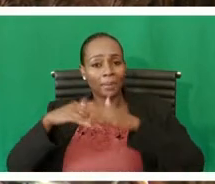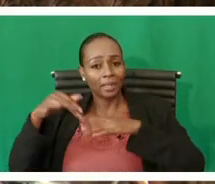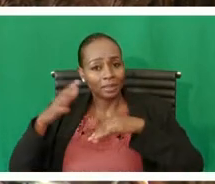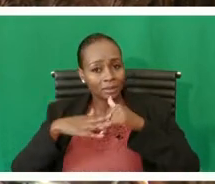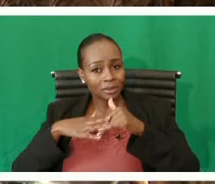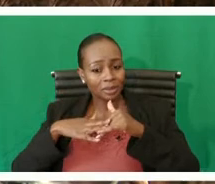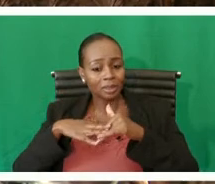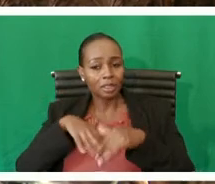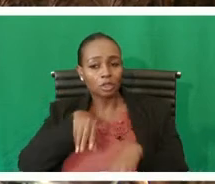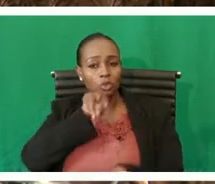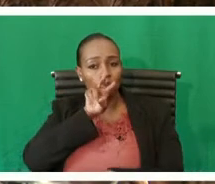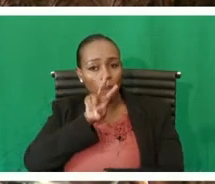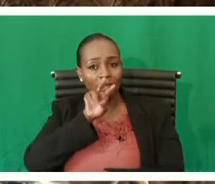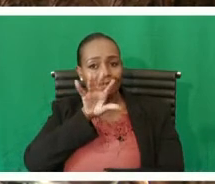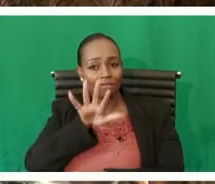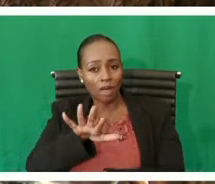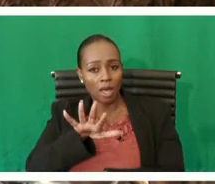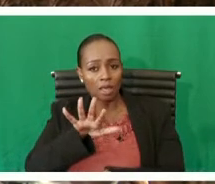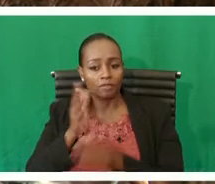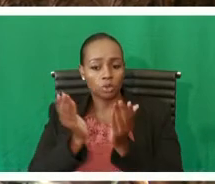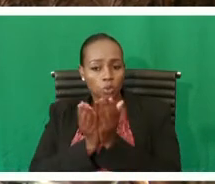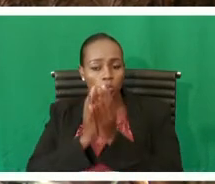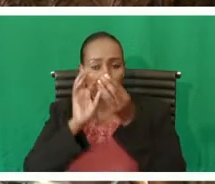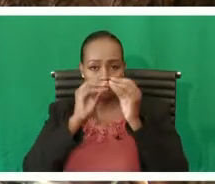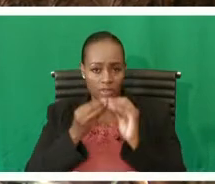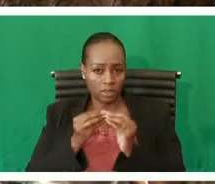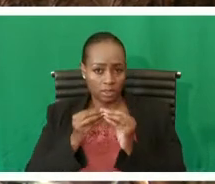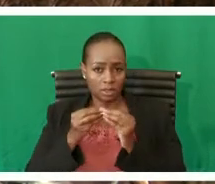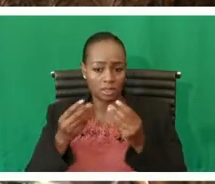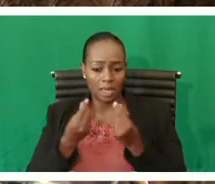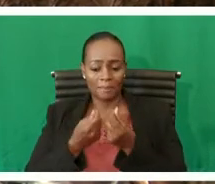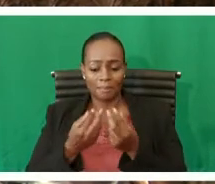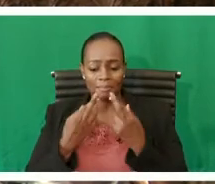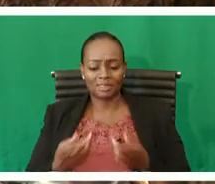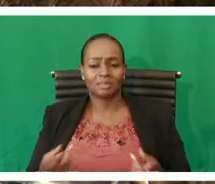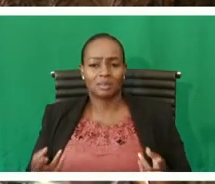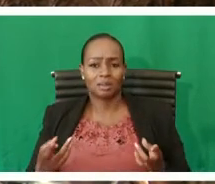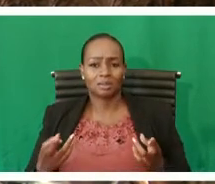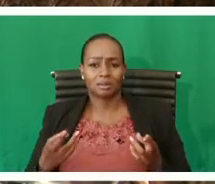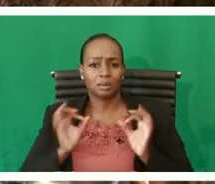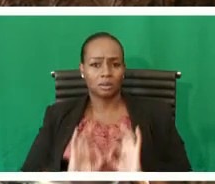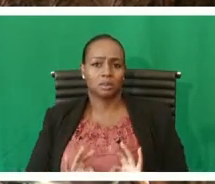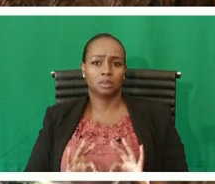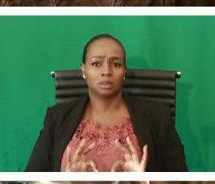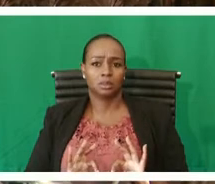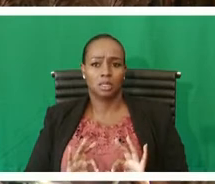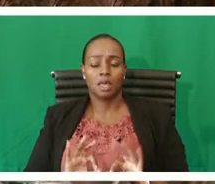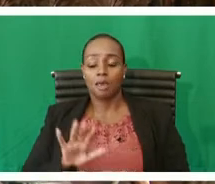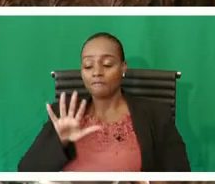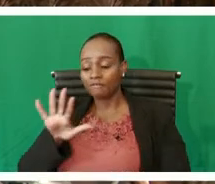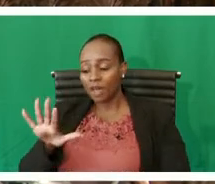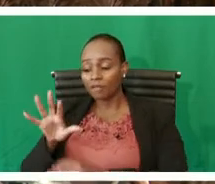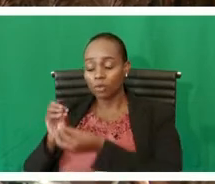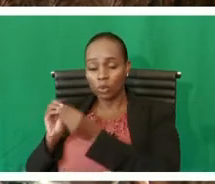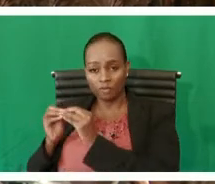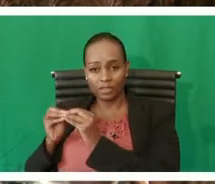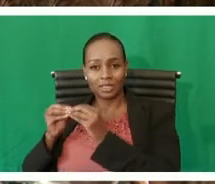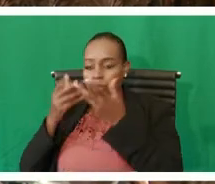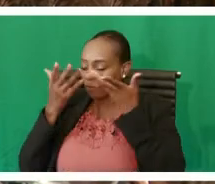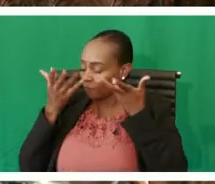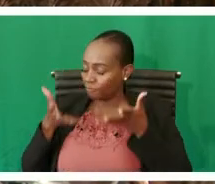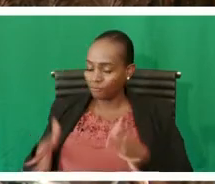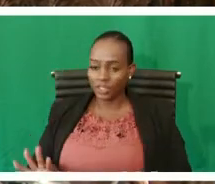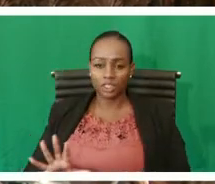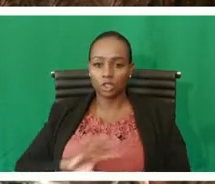been reconstructed with appropriate materials and 5 are under construction. Then re tla be re qetile Freistata re